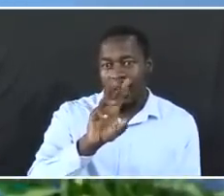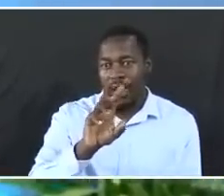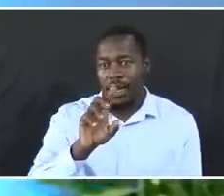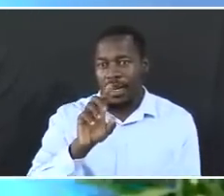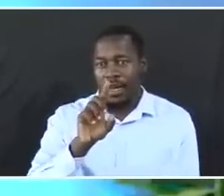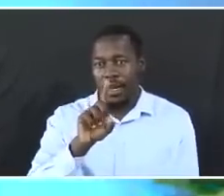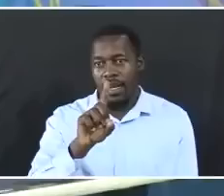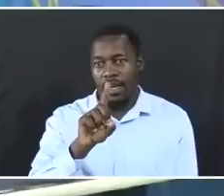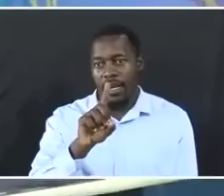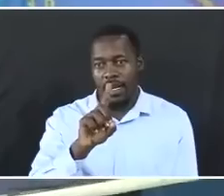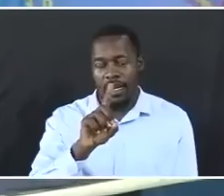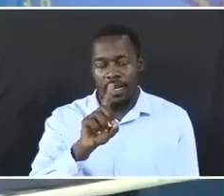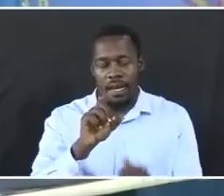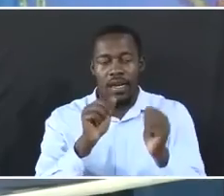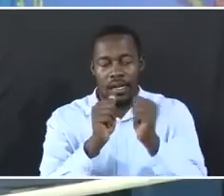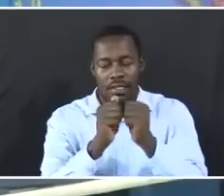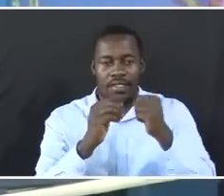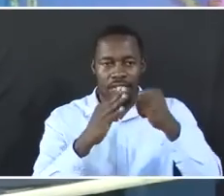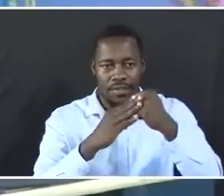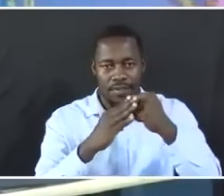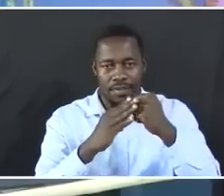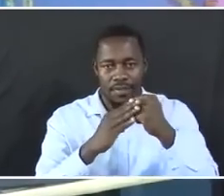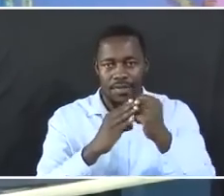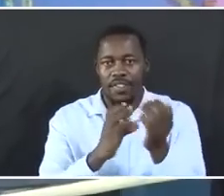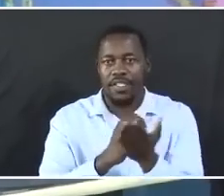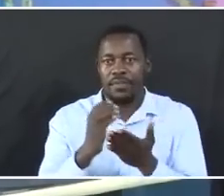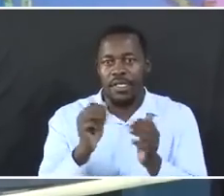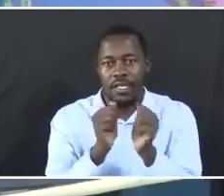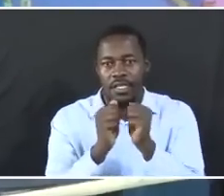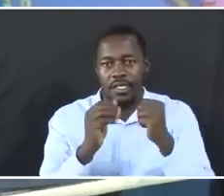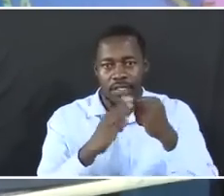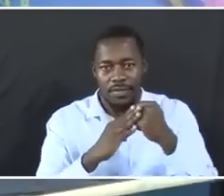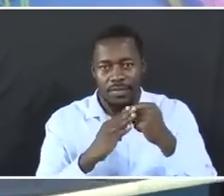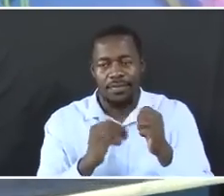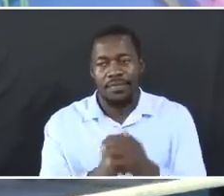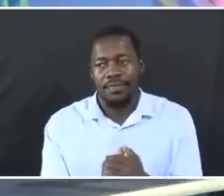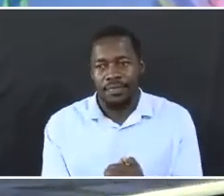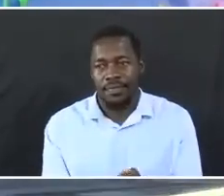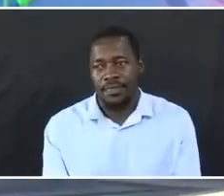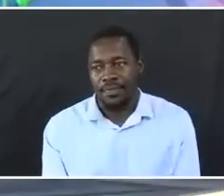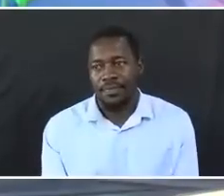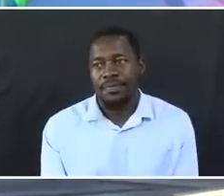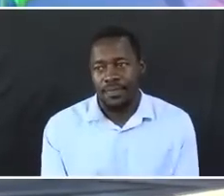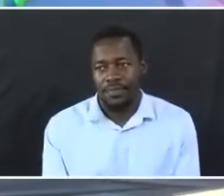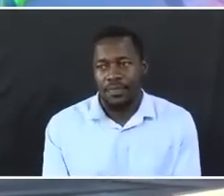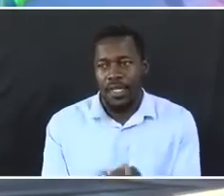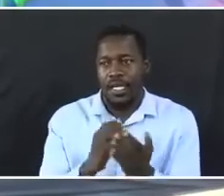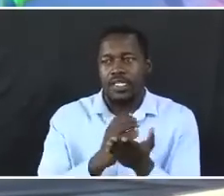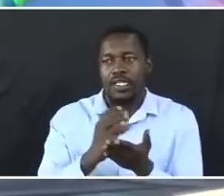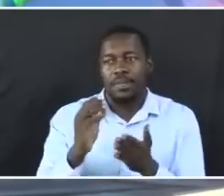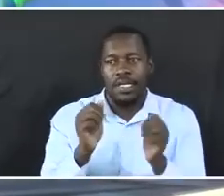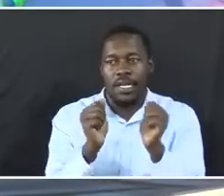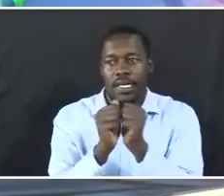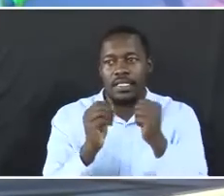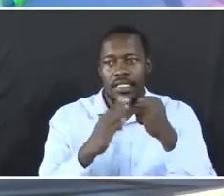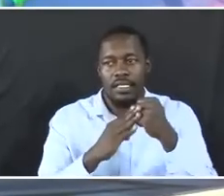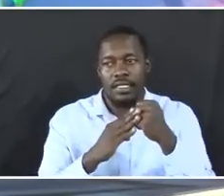That is where everyone rests their argument. The person has